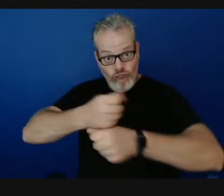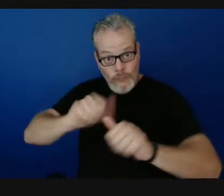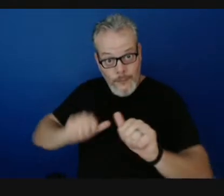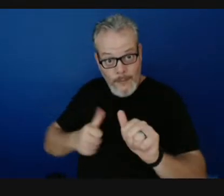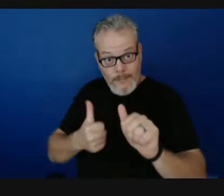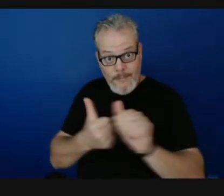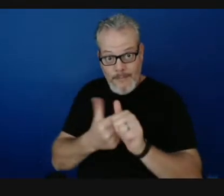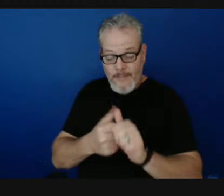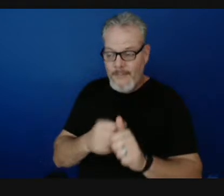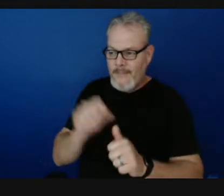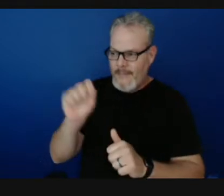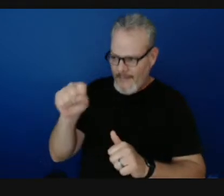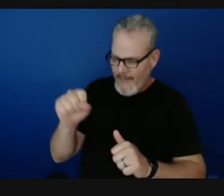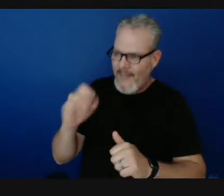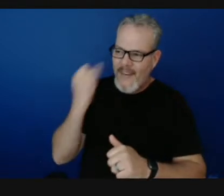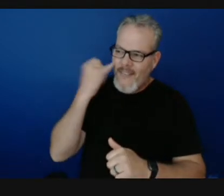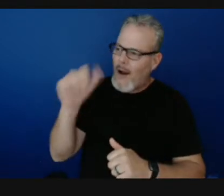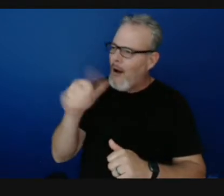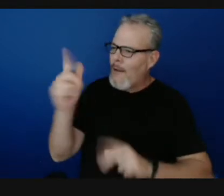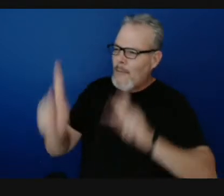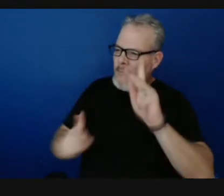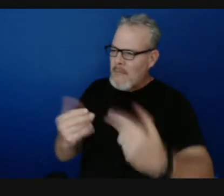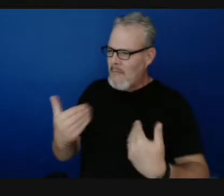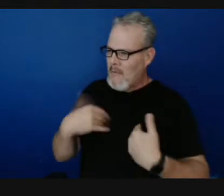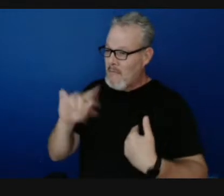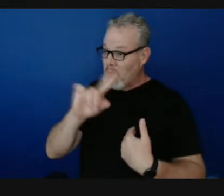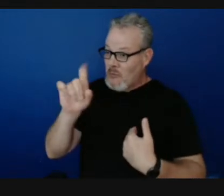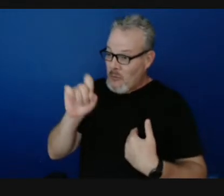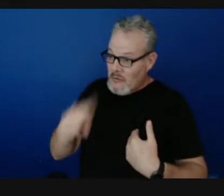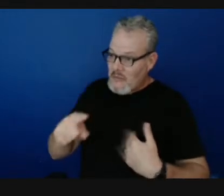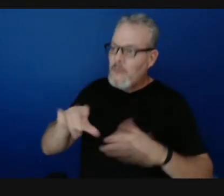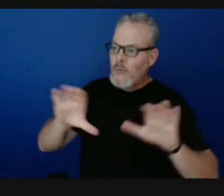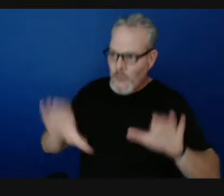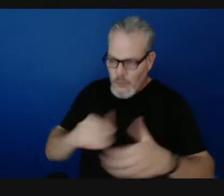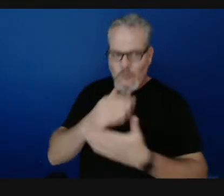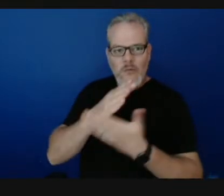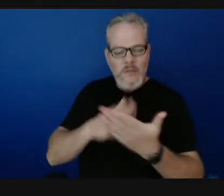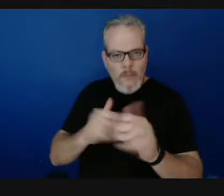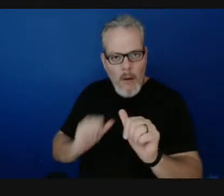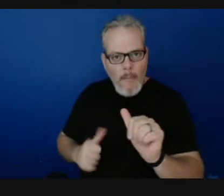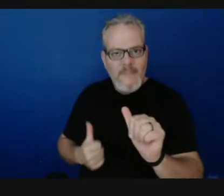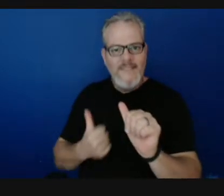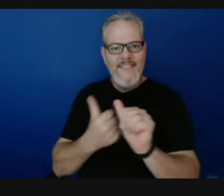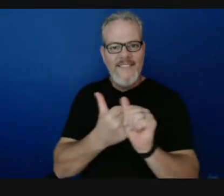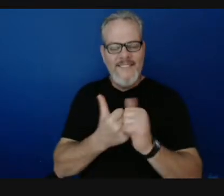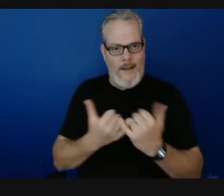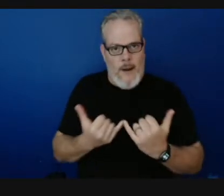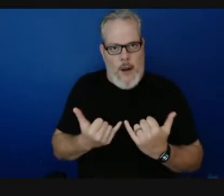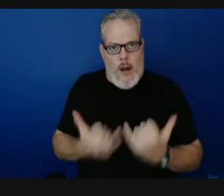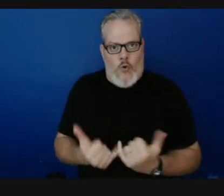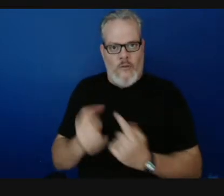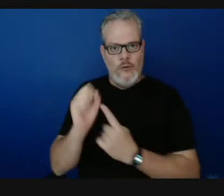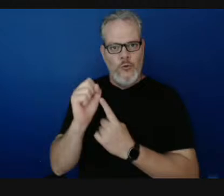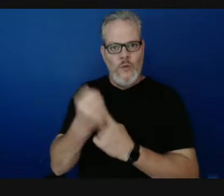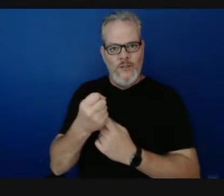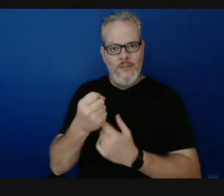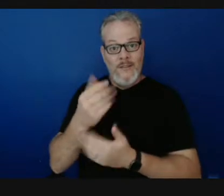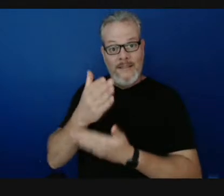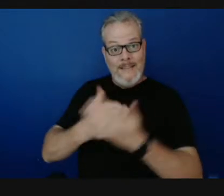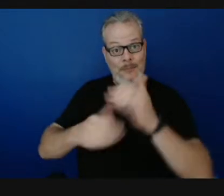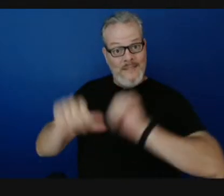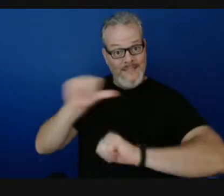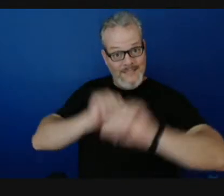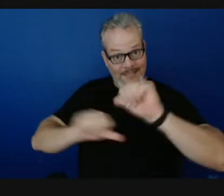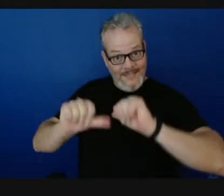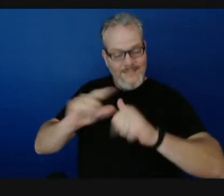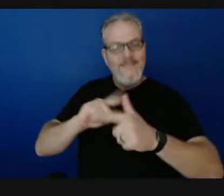questions, we'll be doing the volcano update, the current situation, and the science up front. And then so if you got